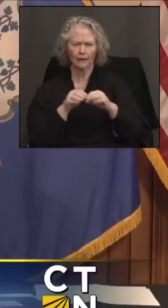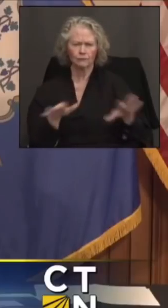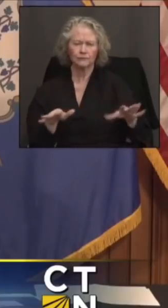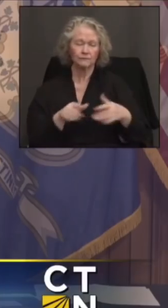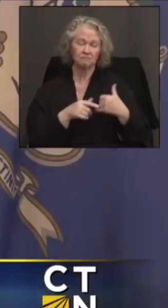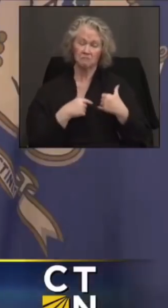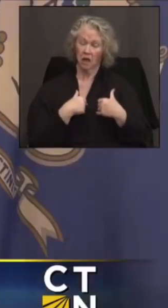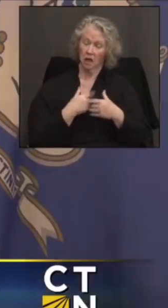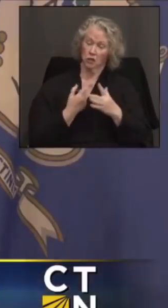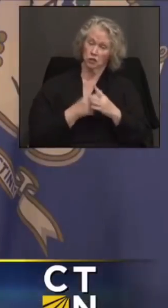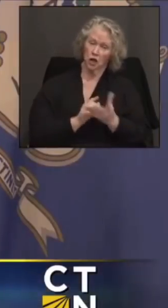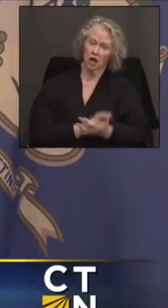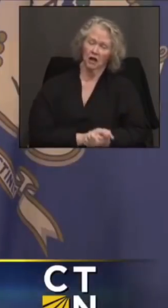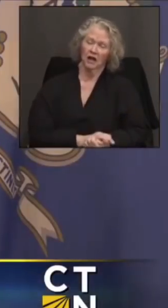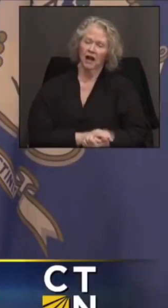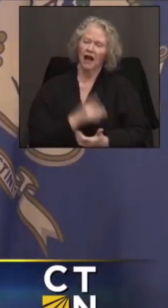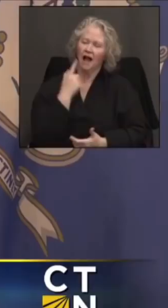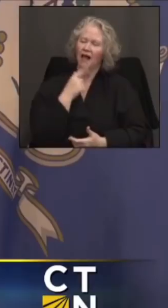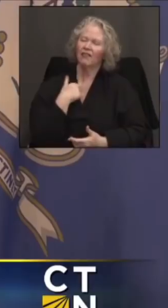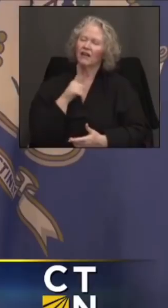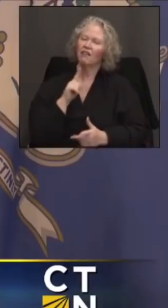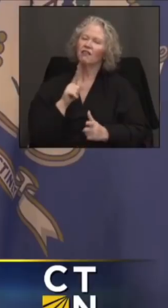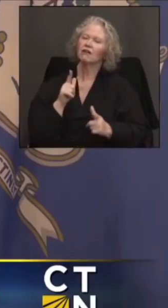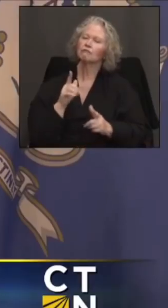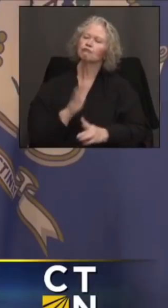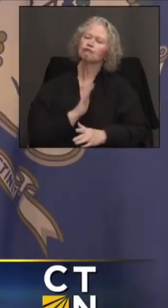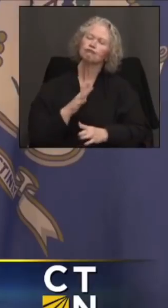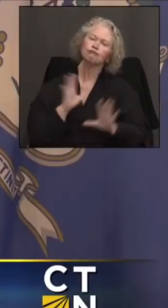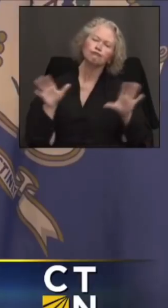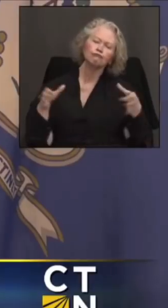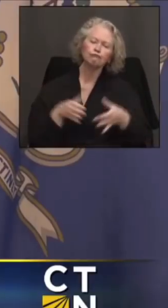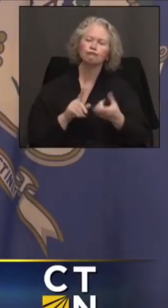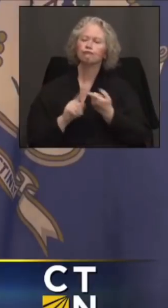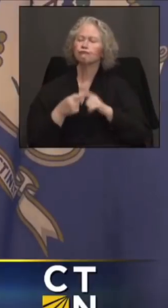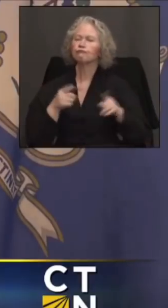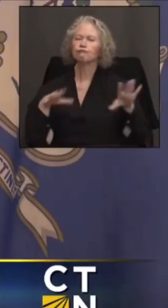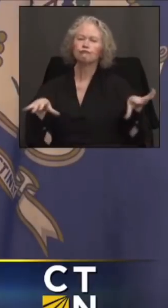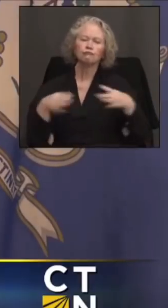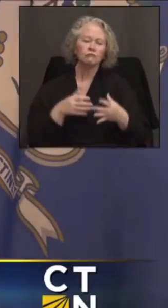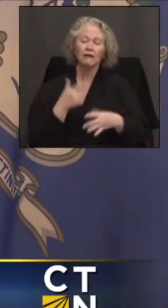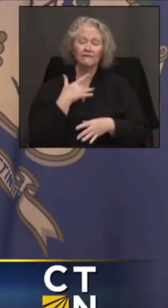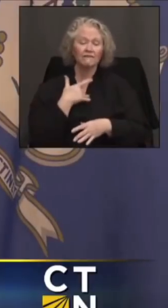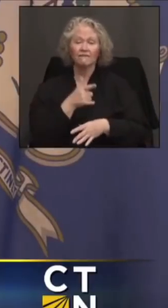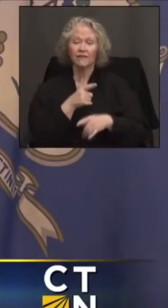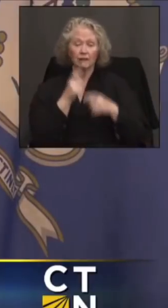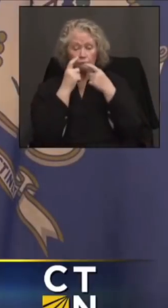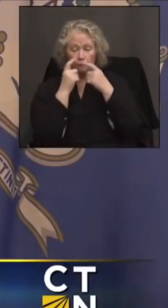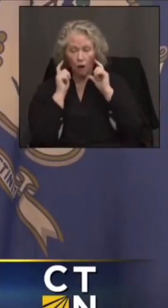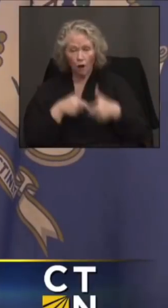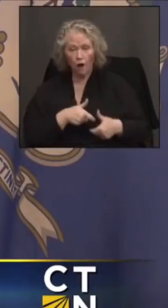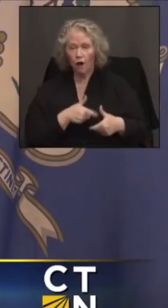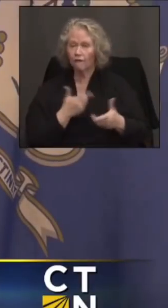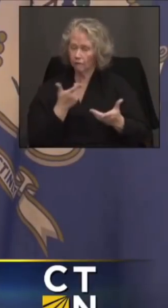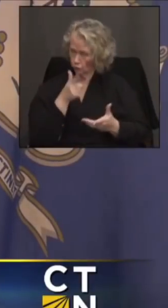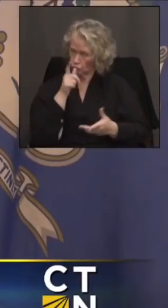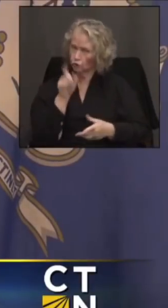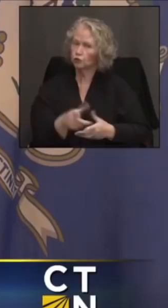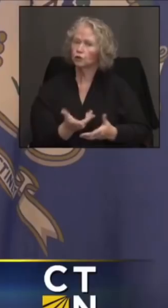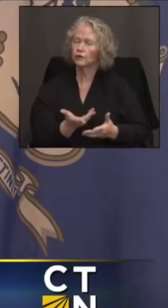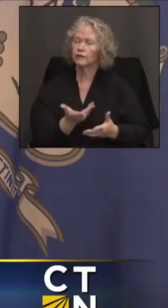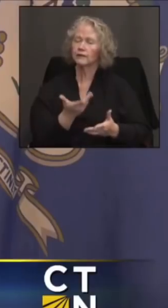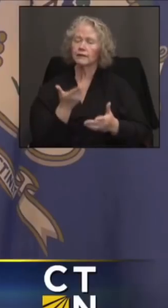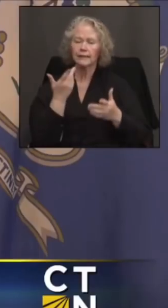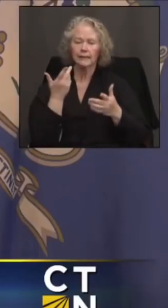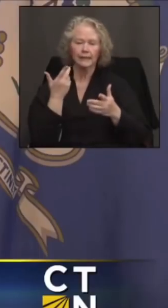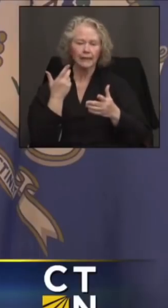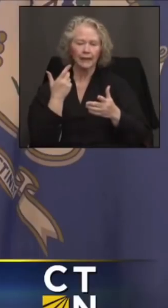I'll start. I think it's those informal gatherings. I think sometimes people are not as inclined to wear the masks as they should. We